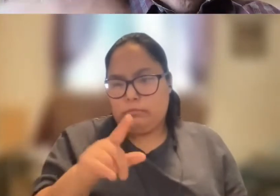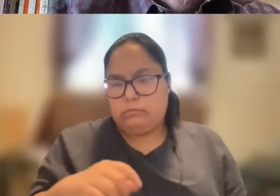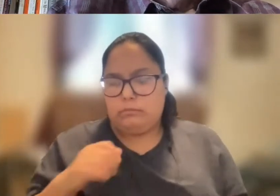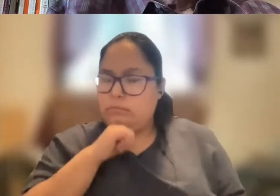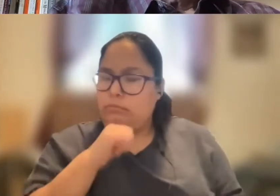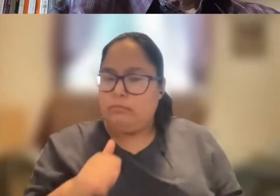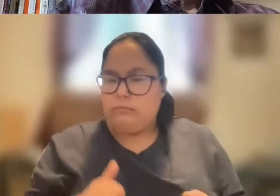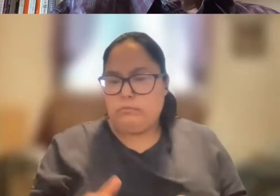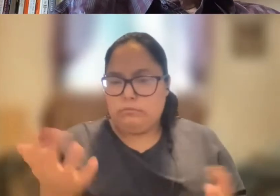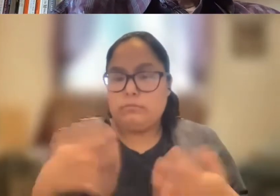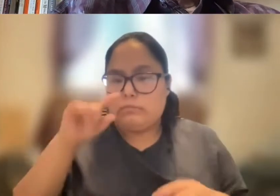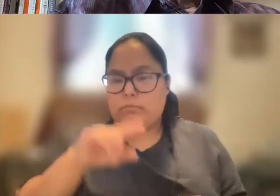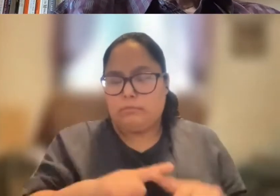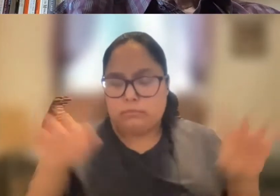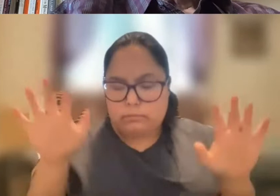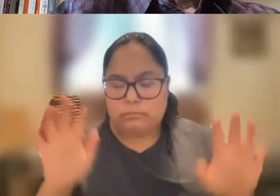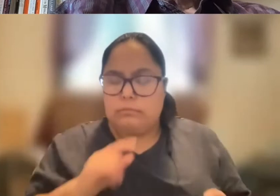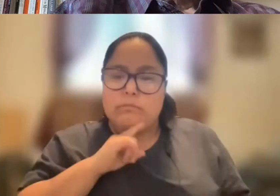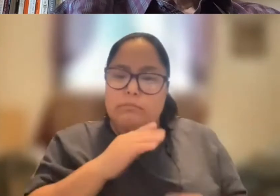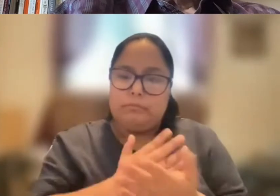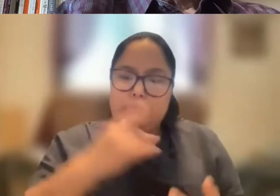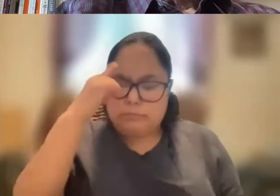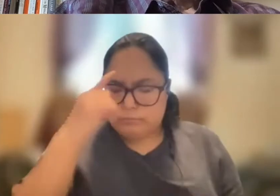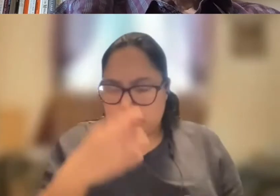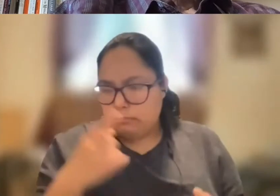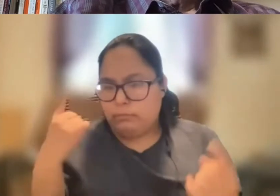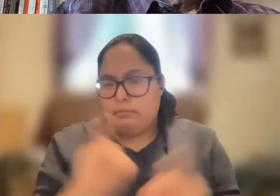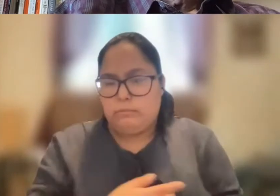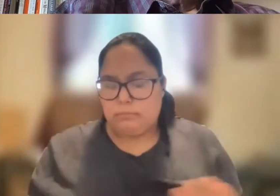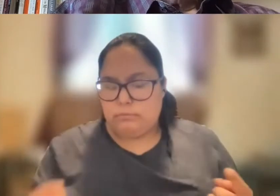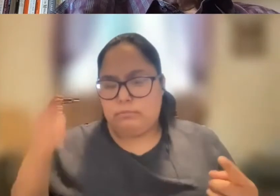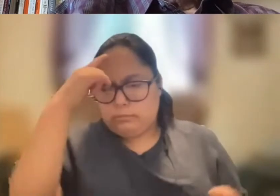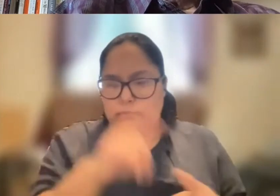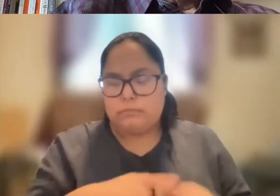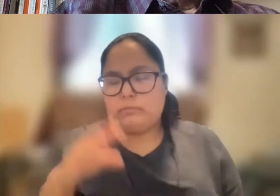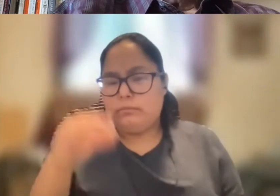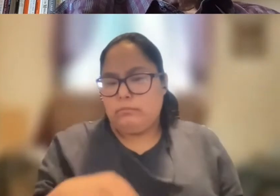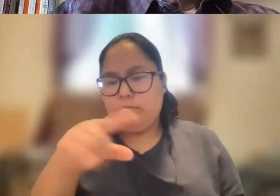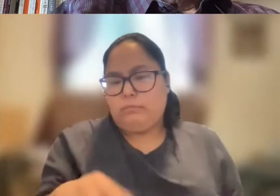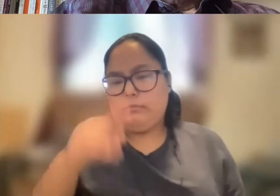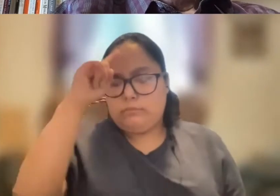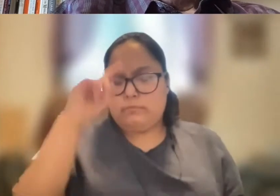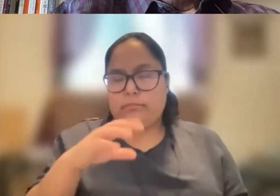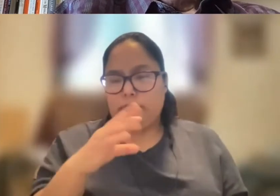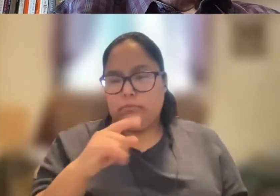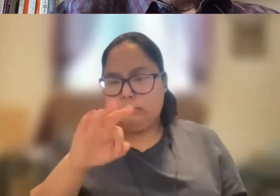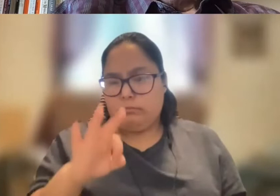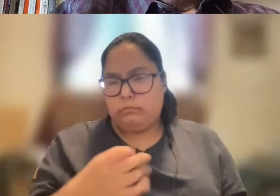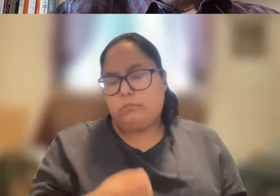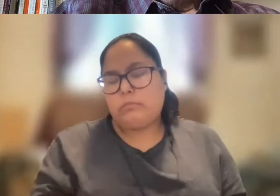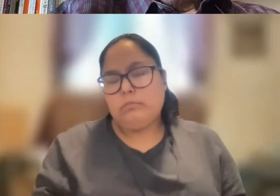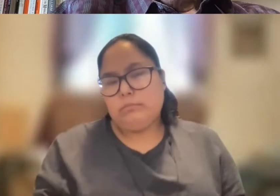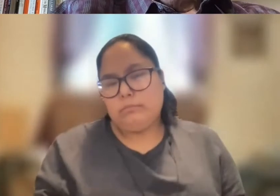do it. He made it a very difficult endeavor. This chief, to his